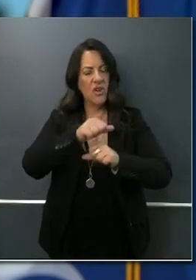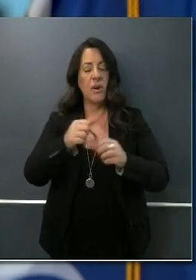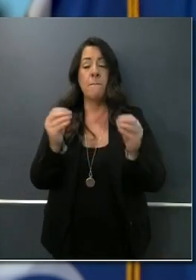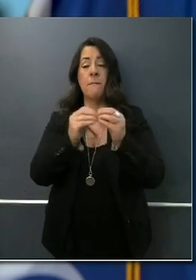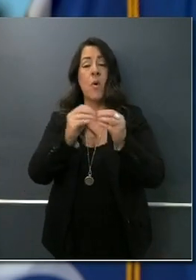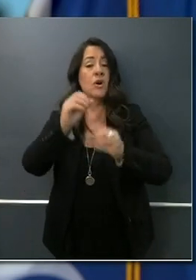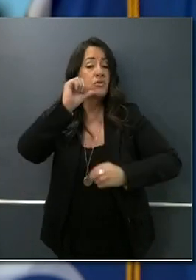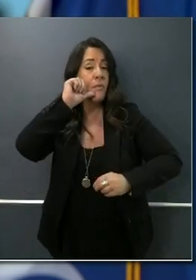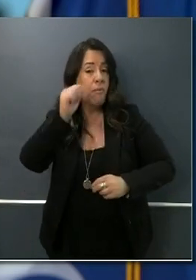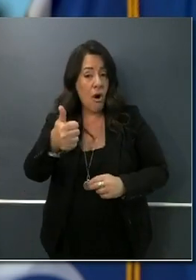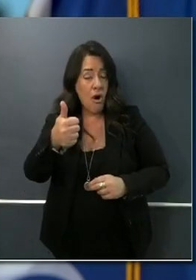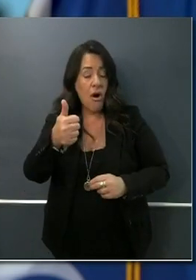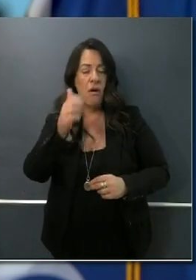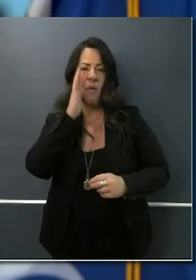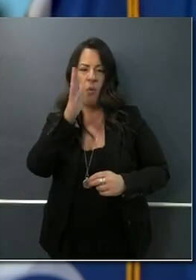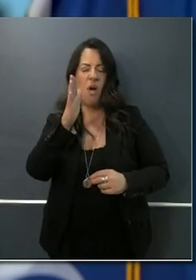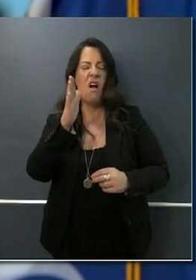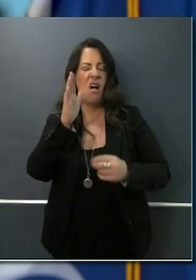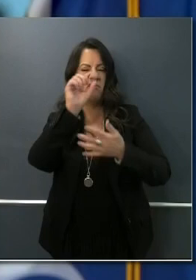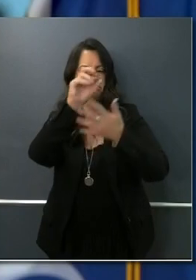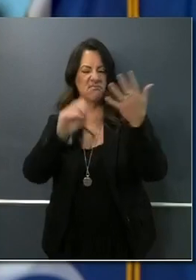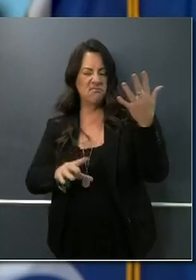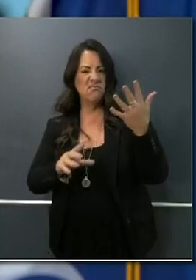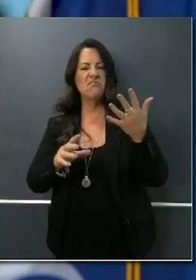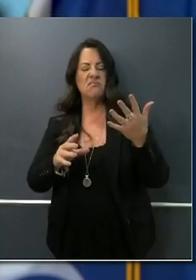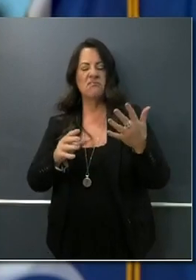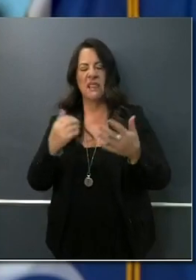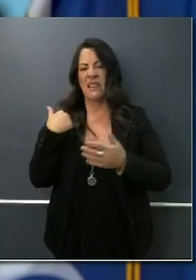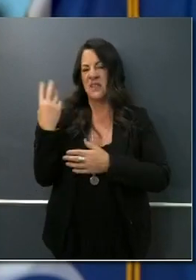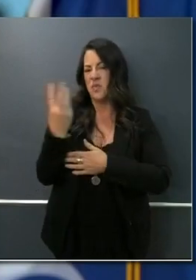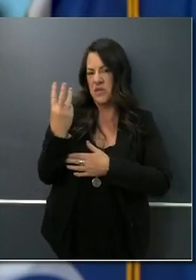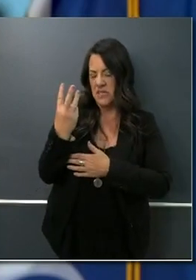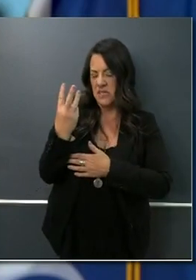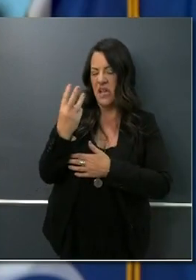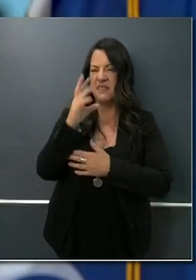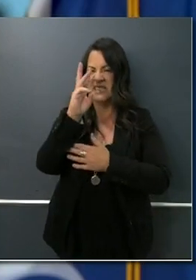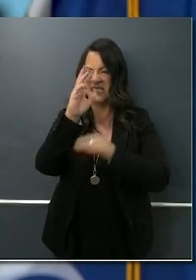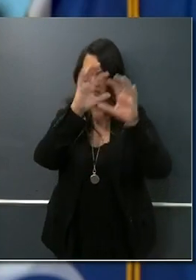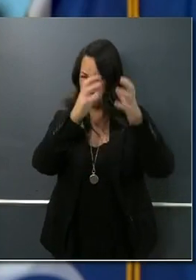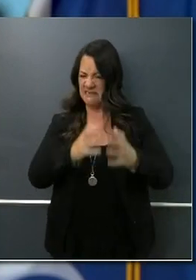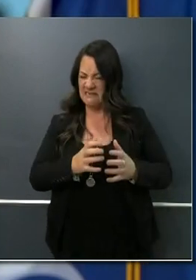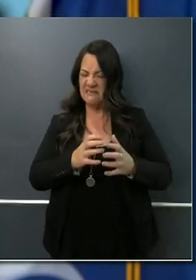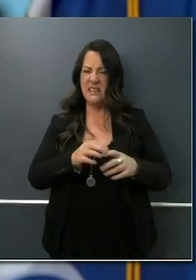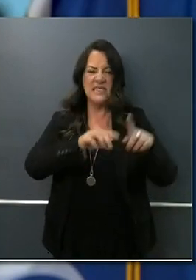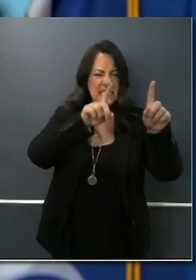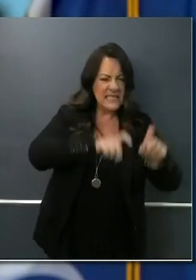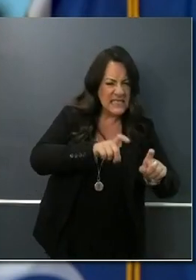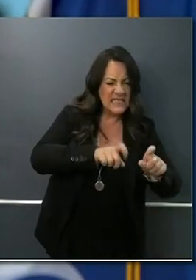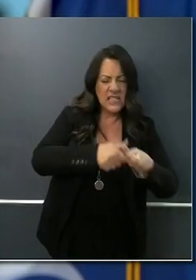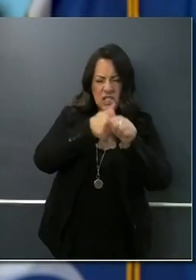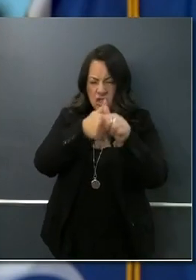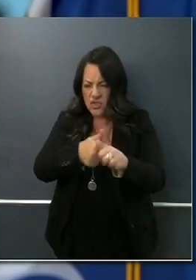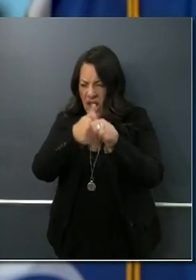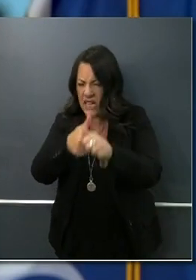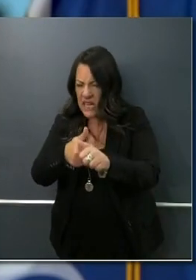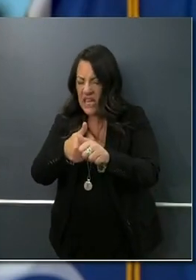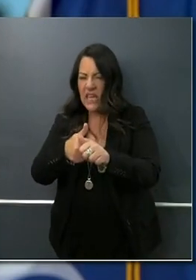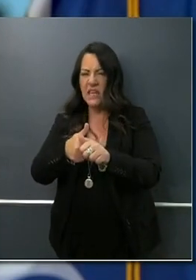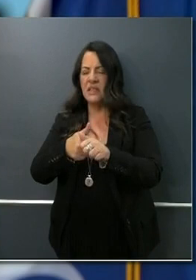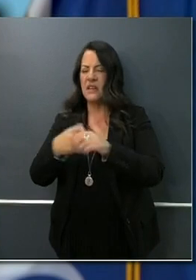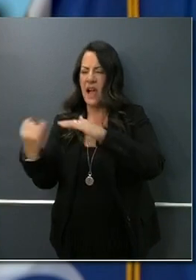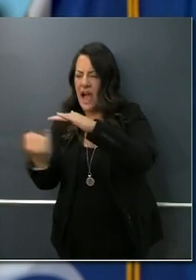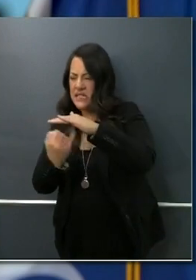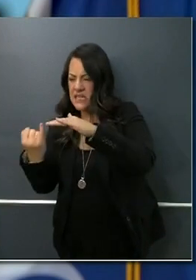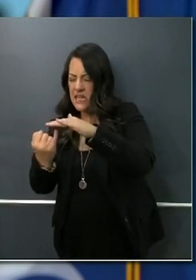our indicator. Again, 6 indicators. We did the update last Wednesday on testing, tracking, tracing, isolation, and quarantine.